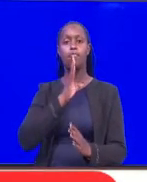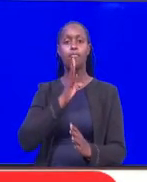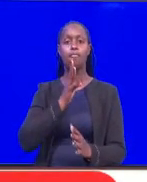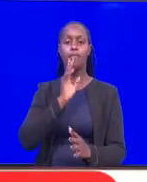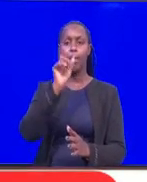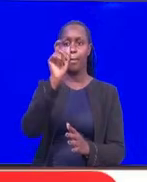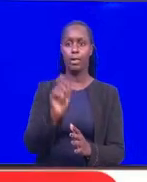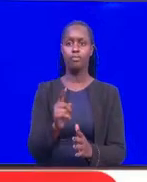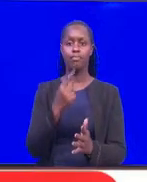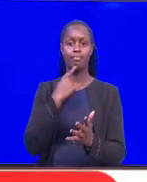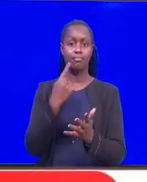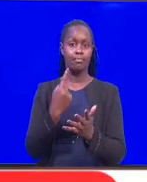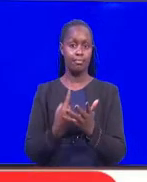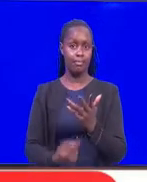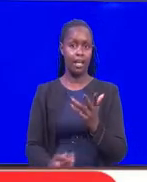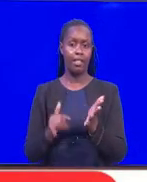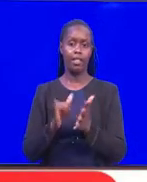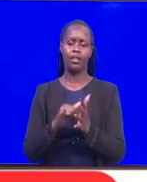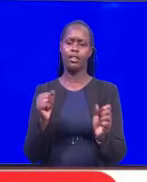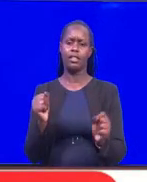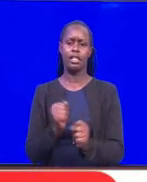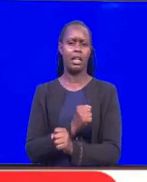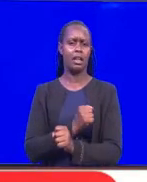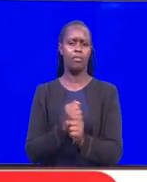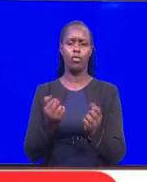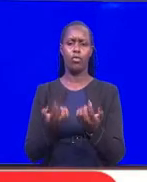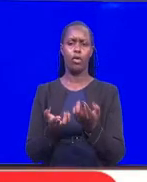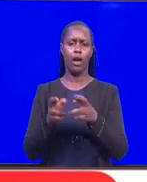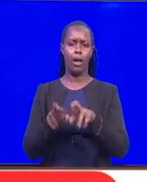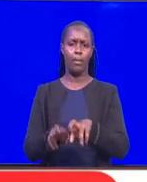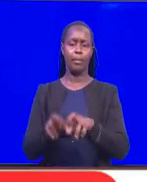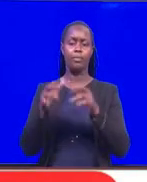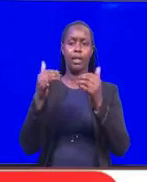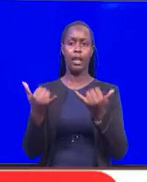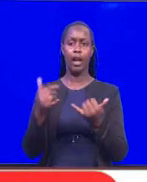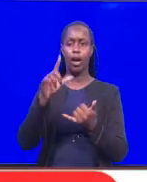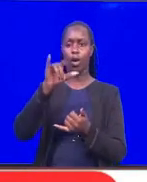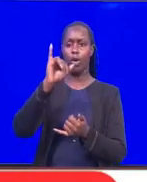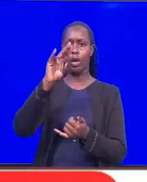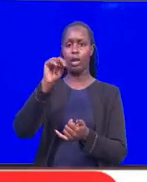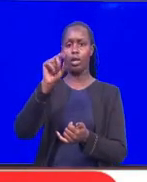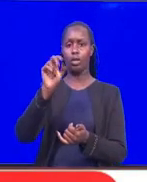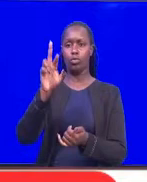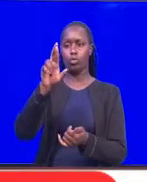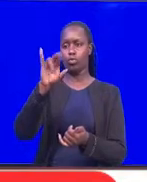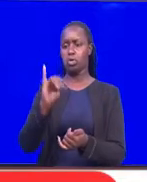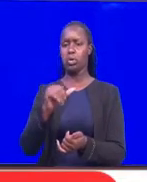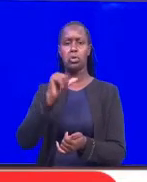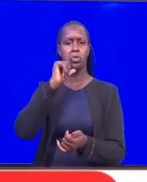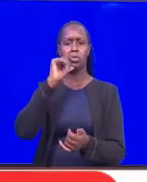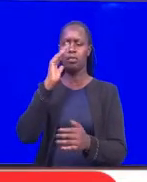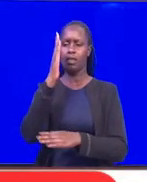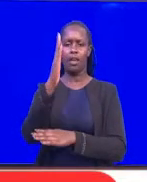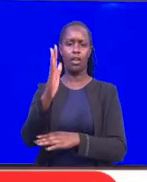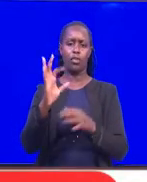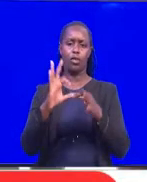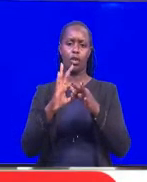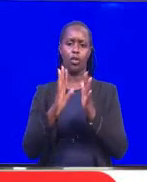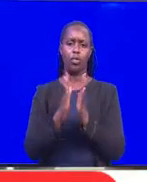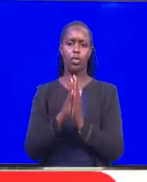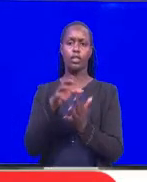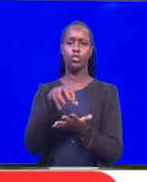resignation of the CS that it is unlikely to happen and that Linturi is not directly connected to the incident.